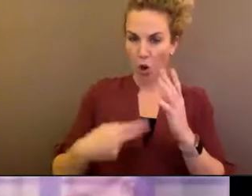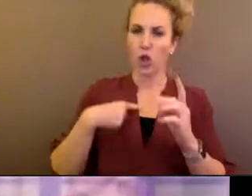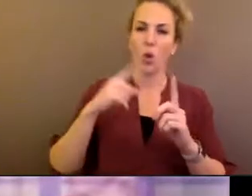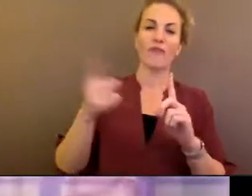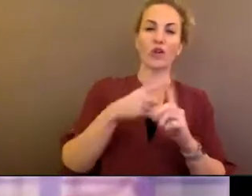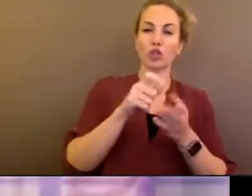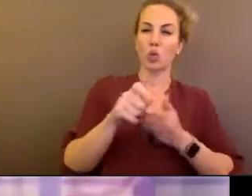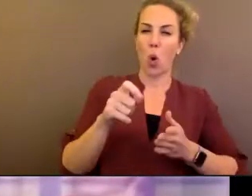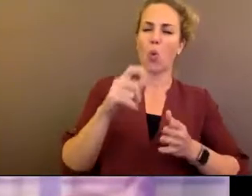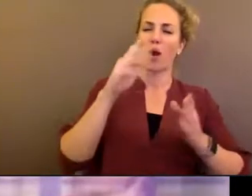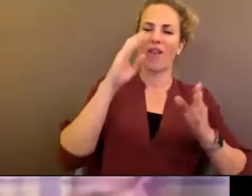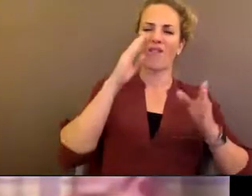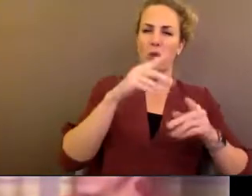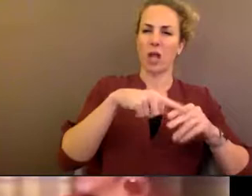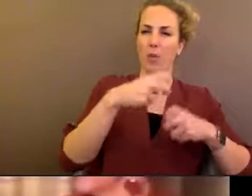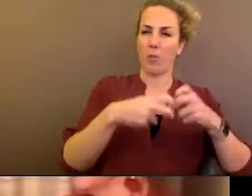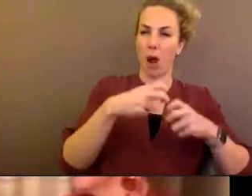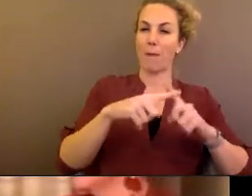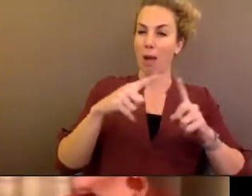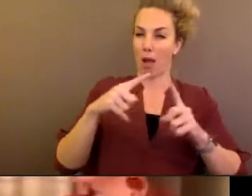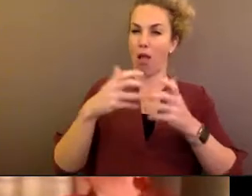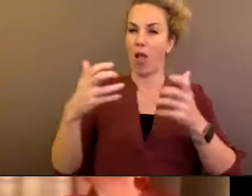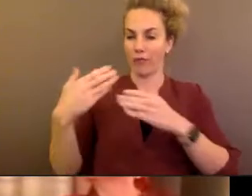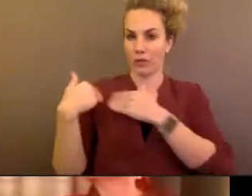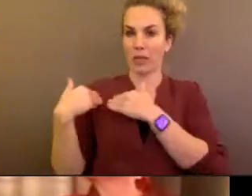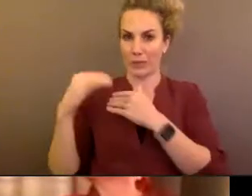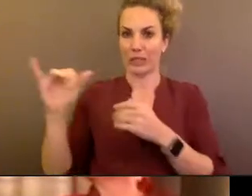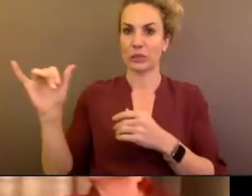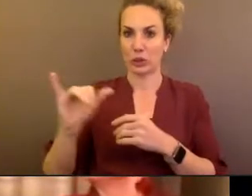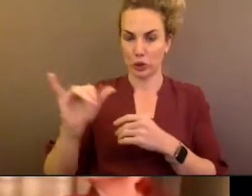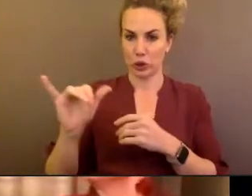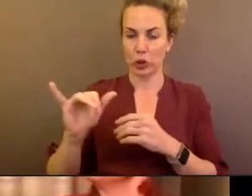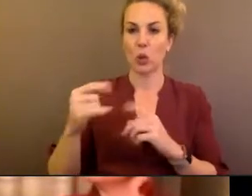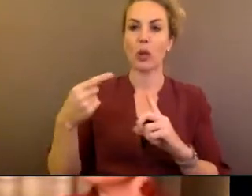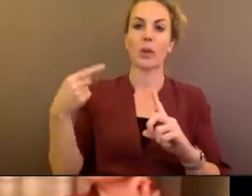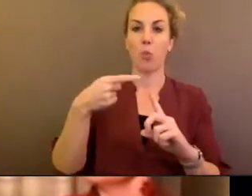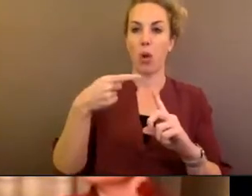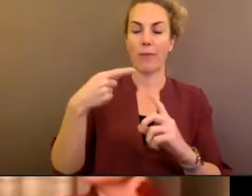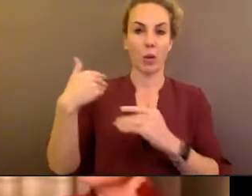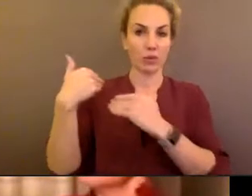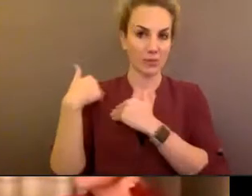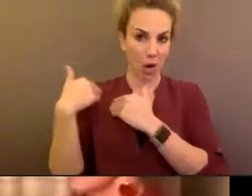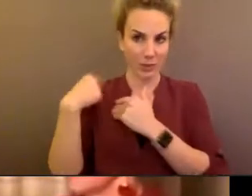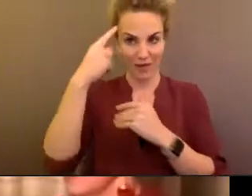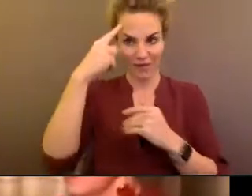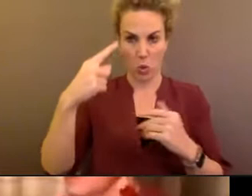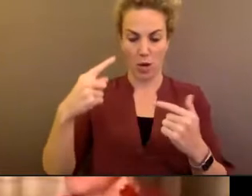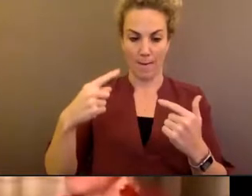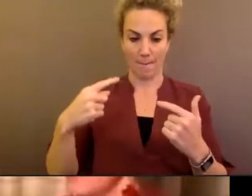and then later we thought there's a lot of responsibilities here. The primary responsibility to